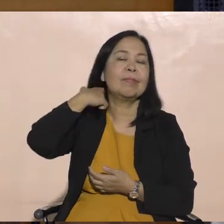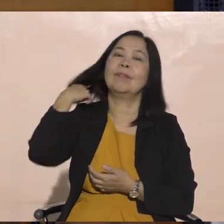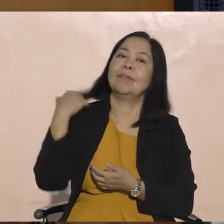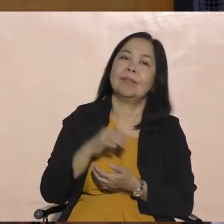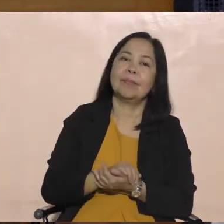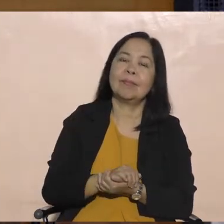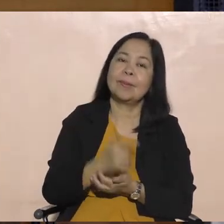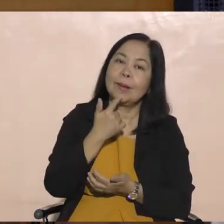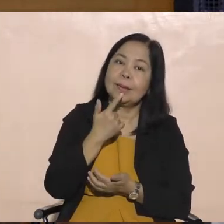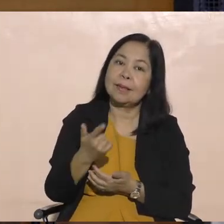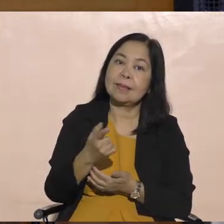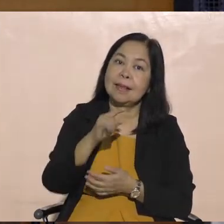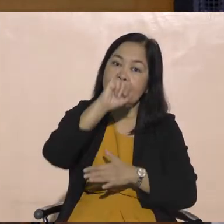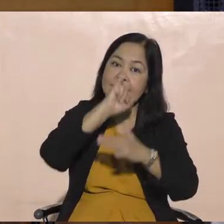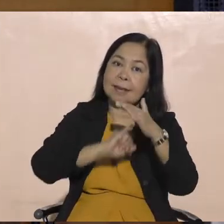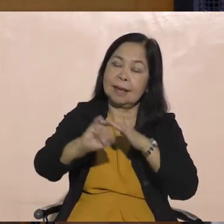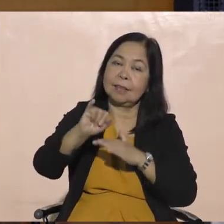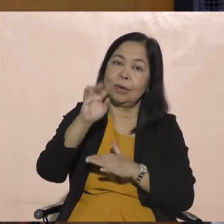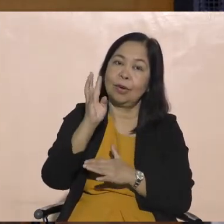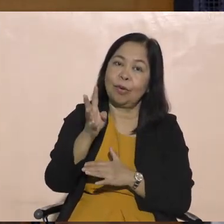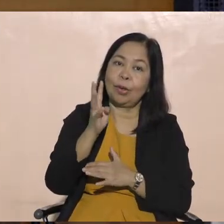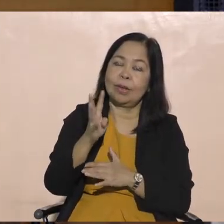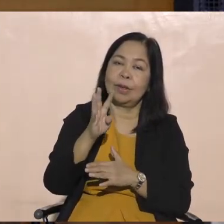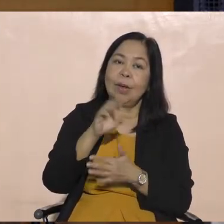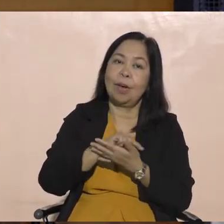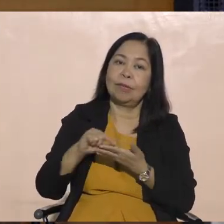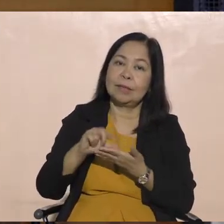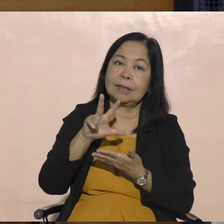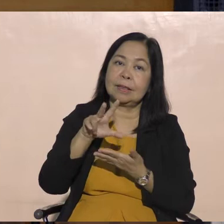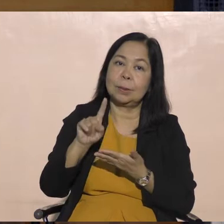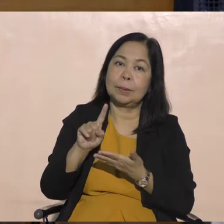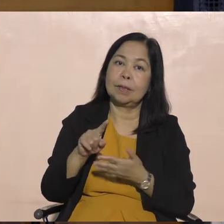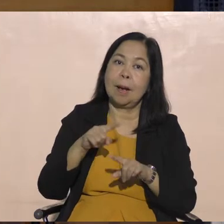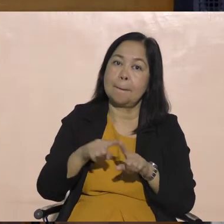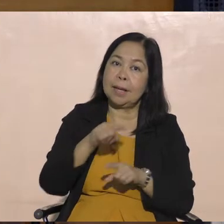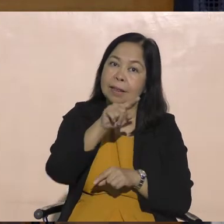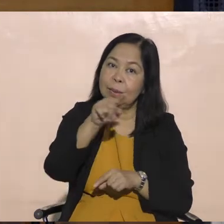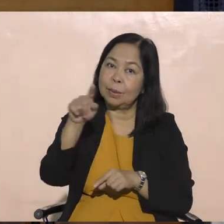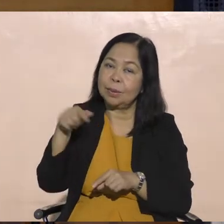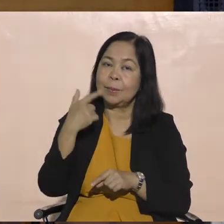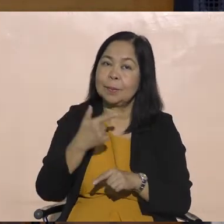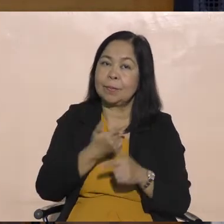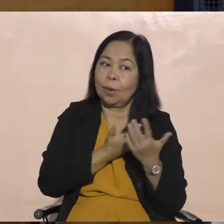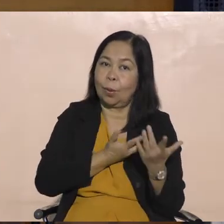purposes of God in His delays. Isaiah chapter 40 verse 31 in the New King James Version, it says, "But those who wait